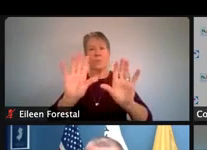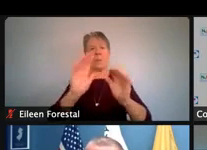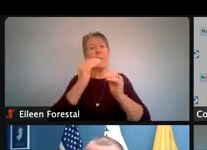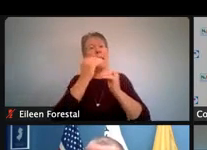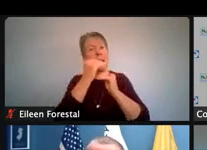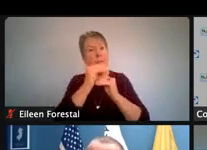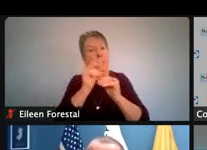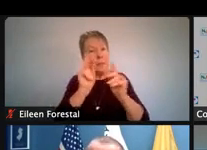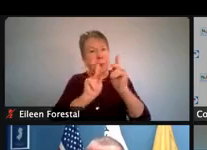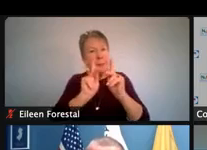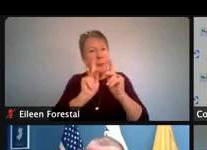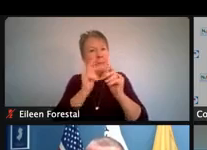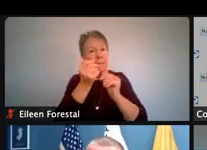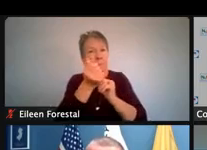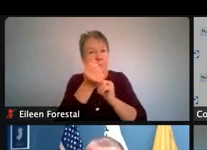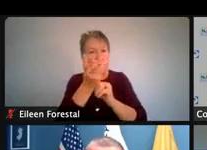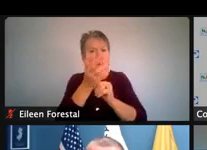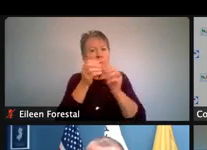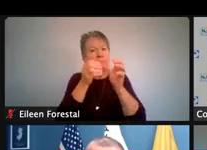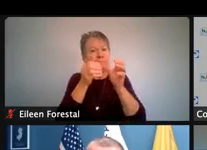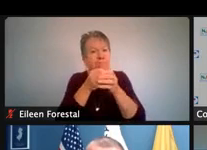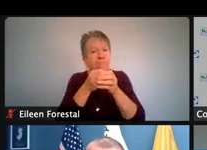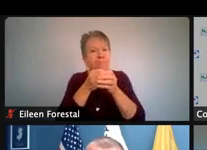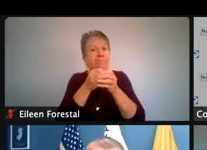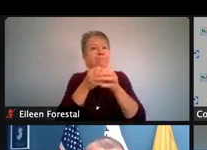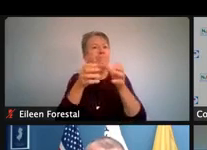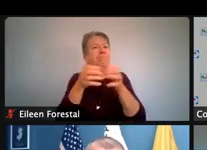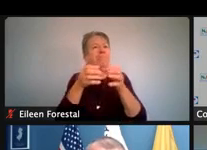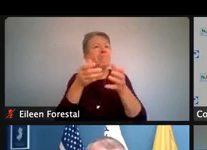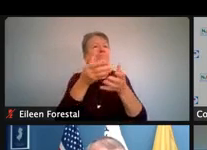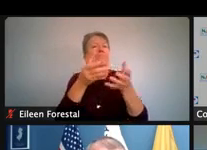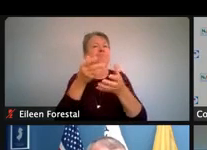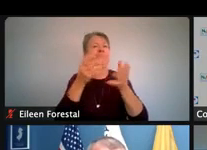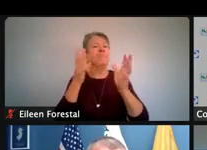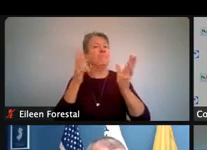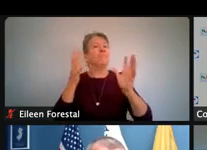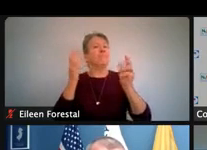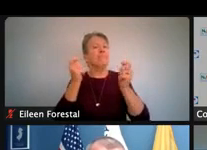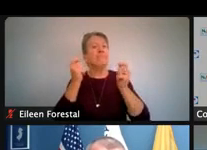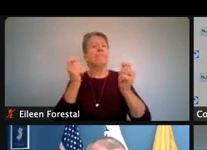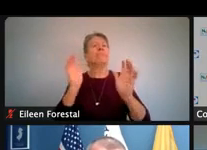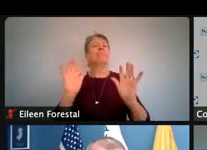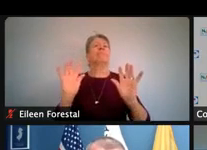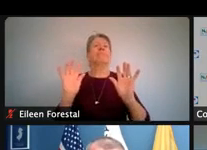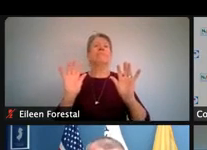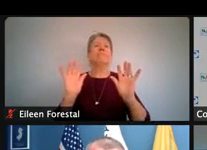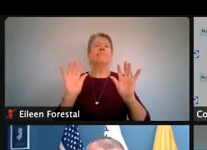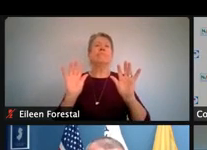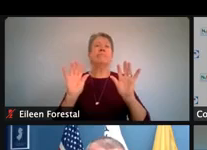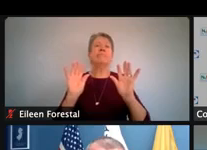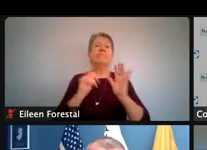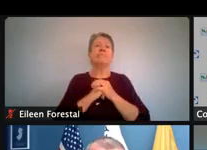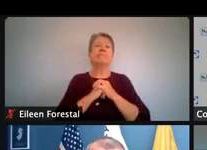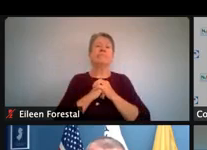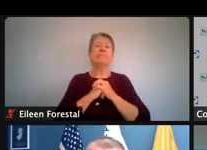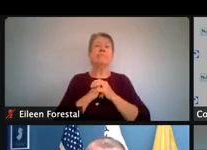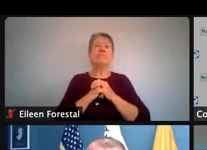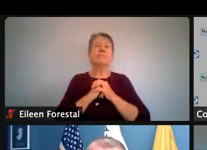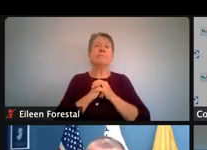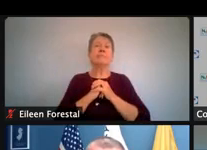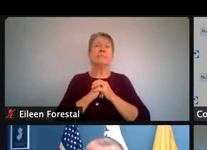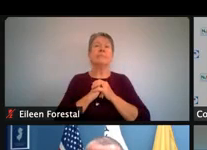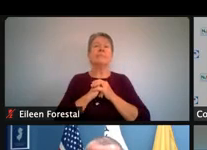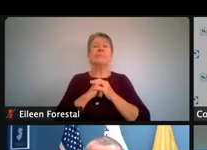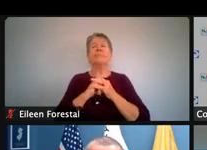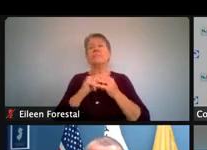people in your own bubble, like your family or the folks that you've been living with. A stronger preference, I know it ain't pretty